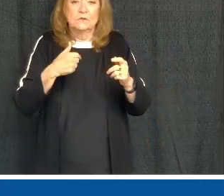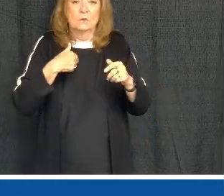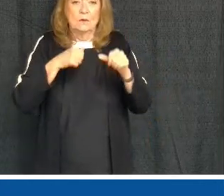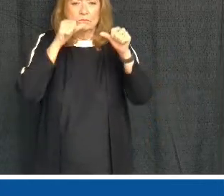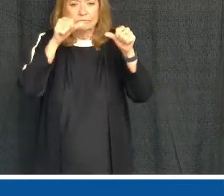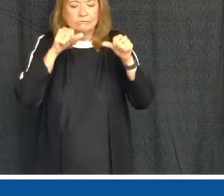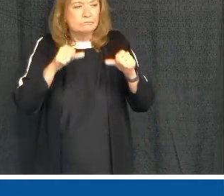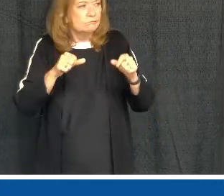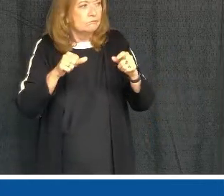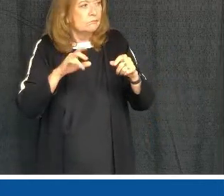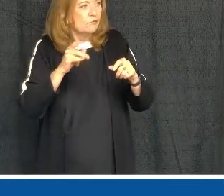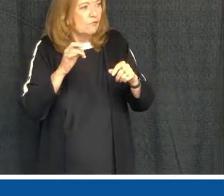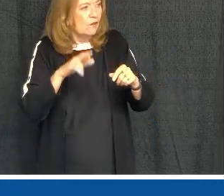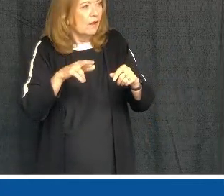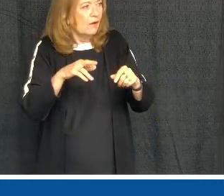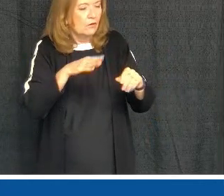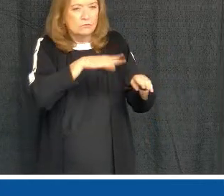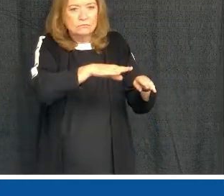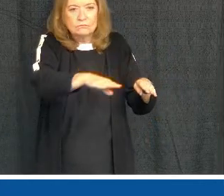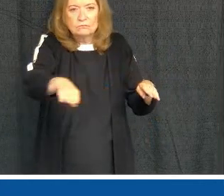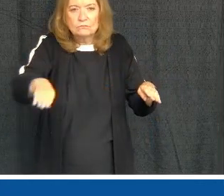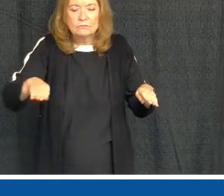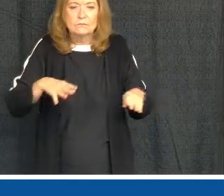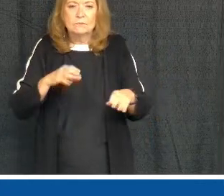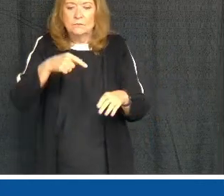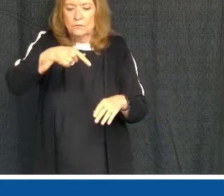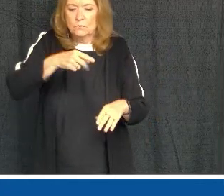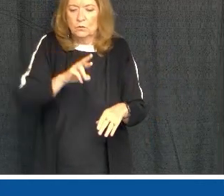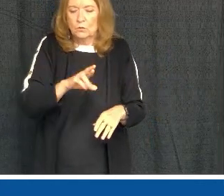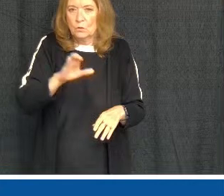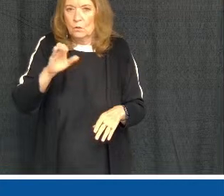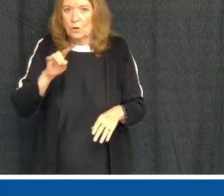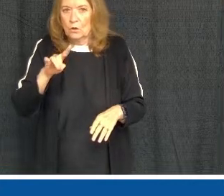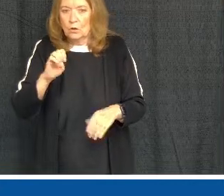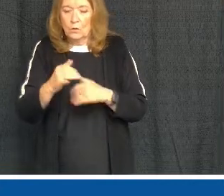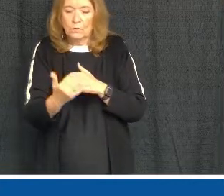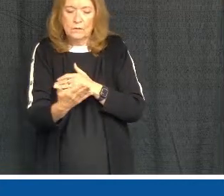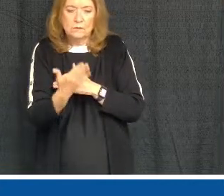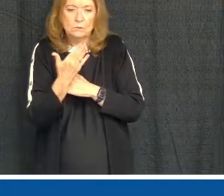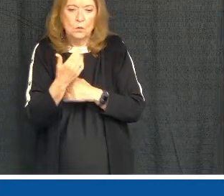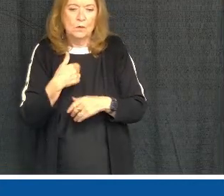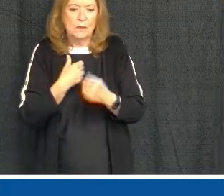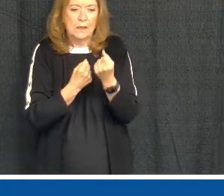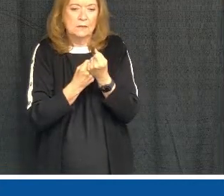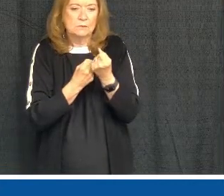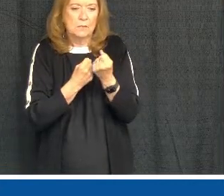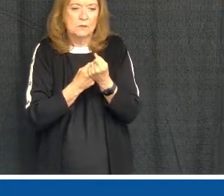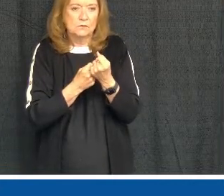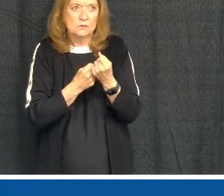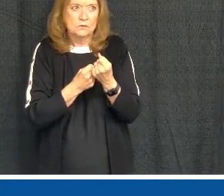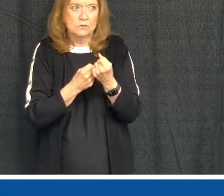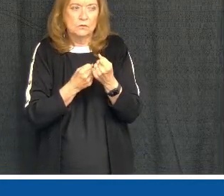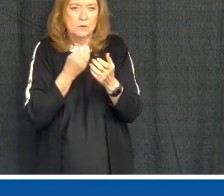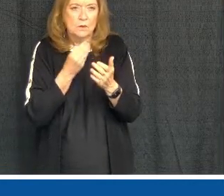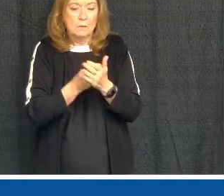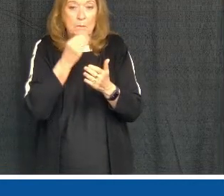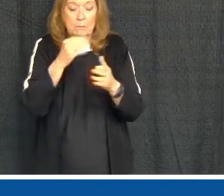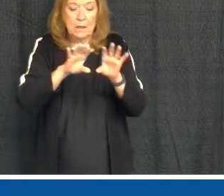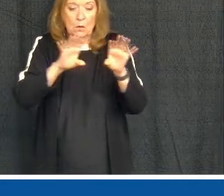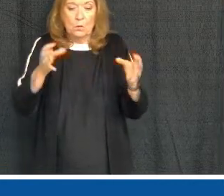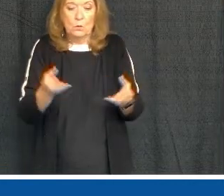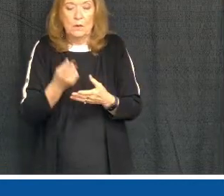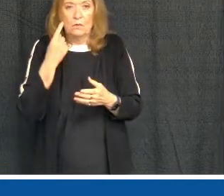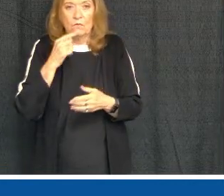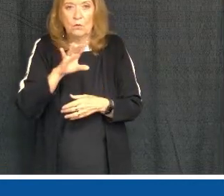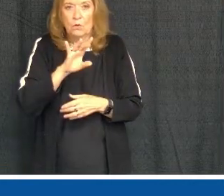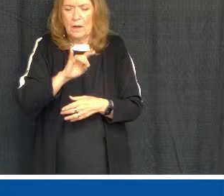desk. There's a QR code. This morning I sponsored 5 wreaths for $85.